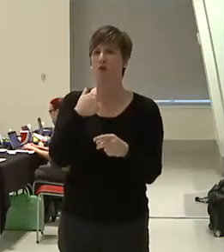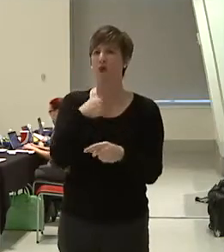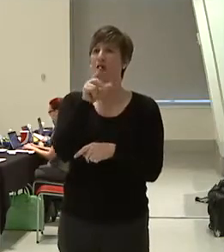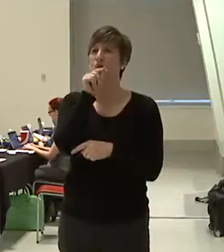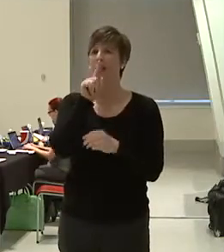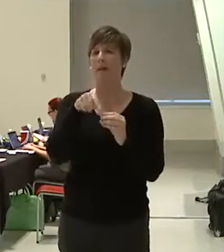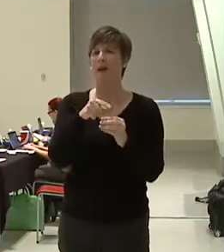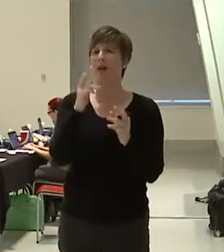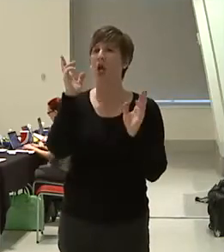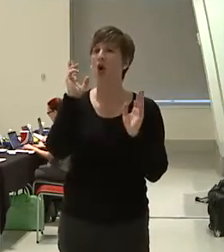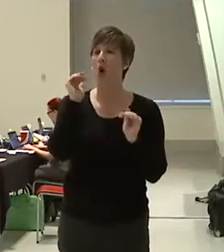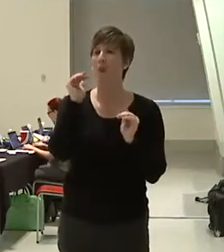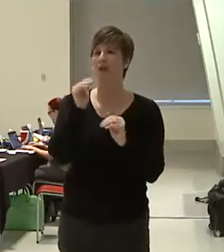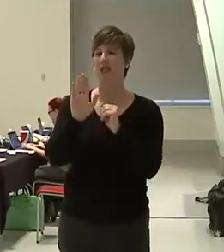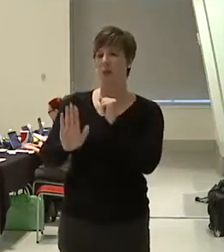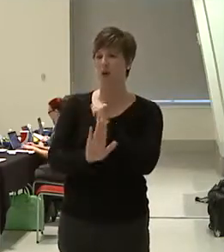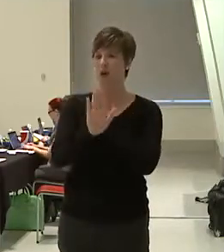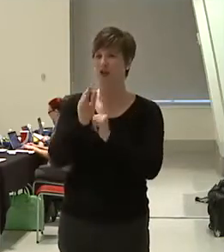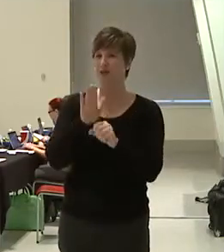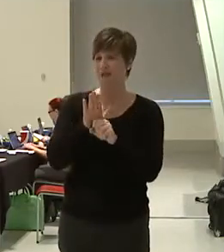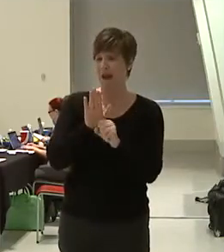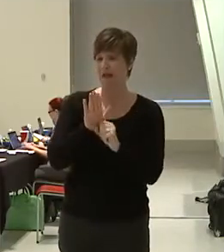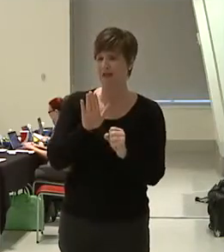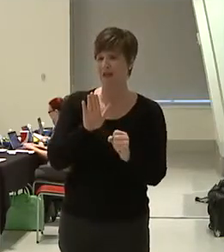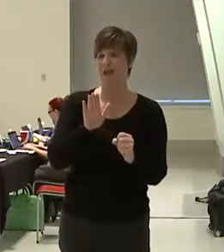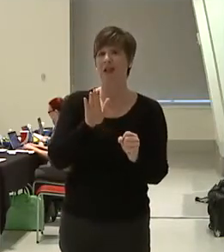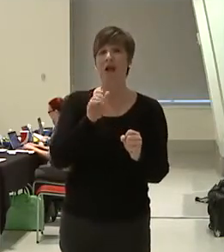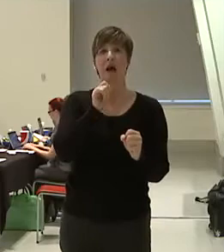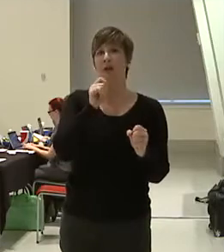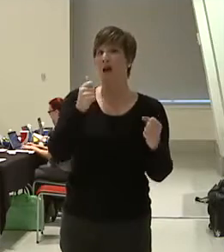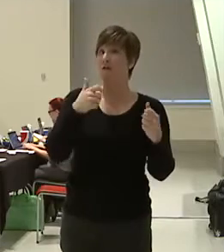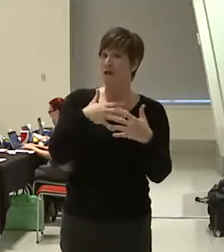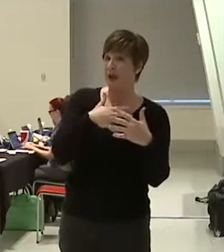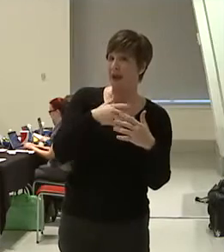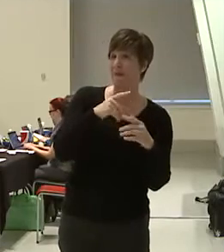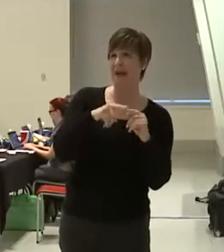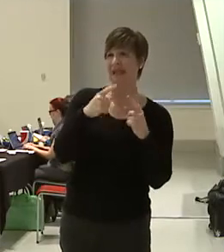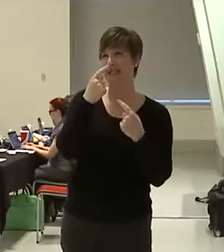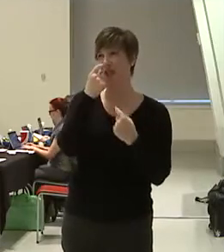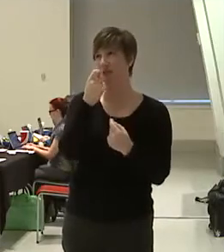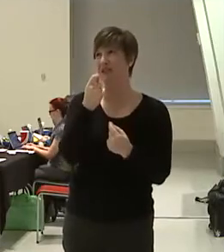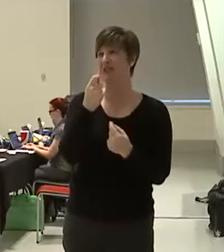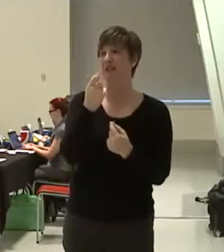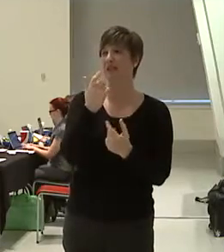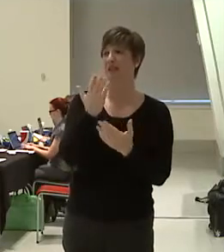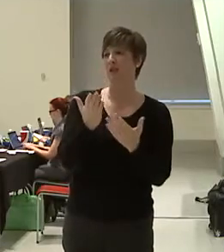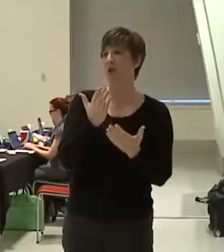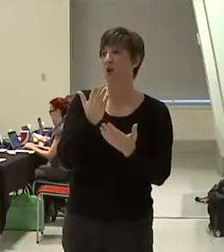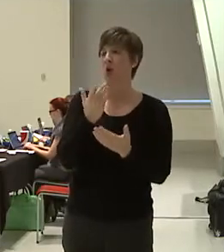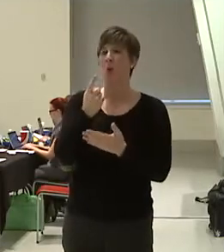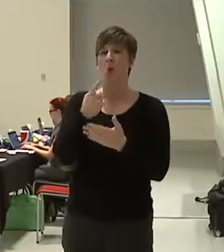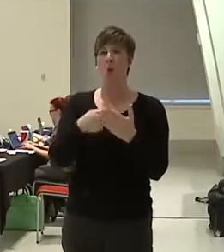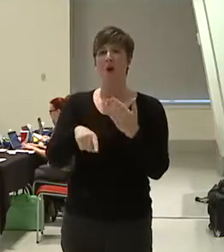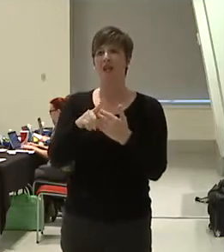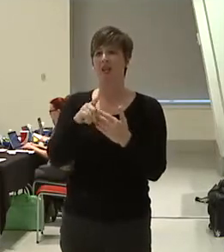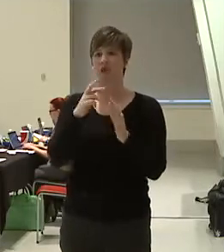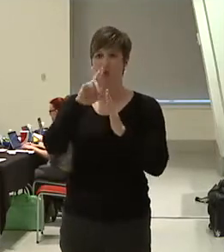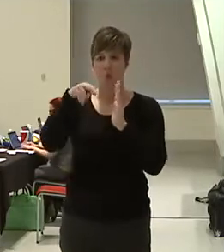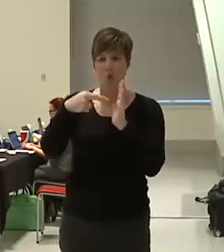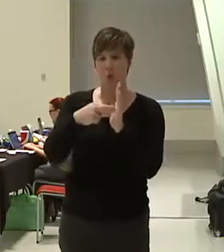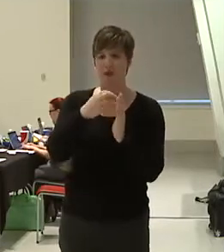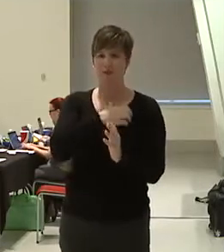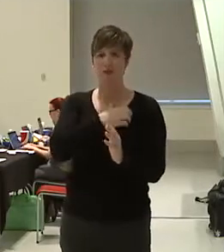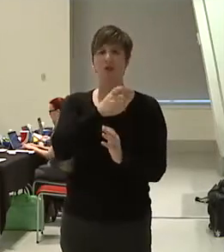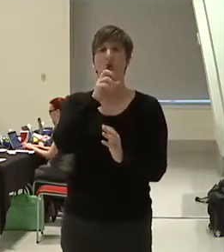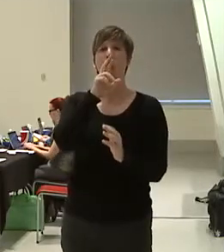it and hope that that is protection enough, right? And I'm no longer afraid, but it is this interesting thing about, like, what is the role of the police, or who polices